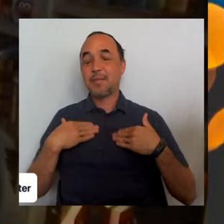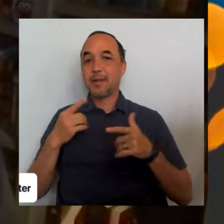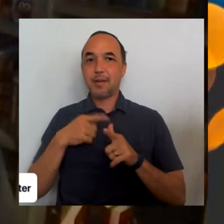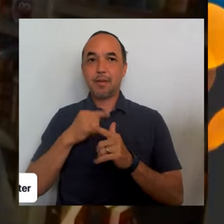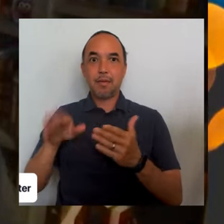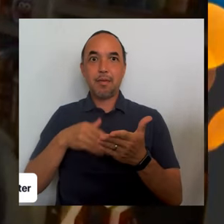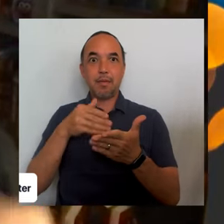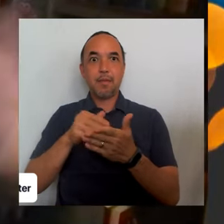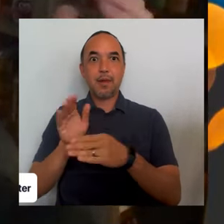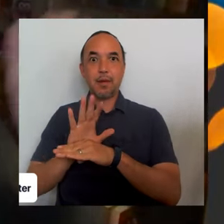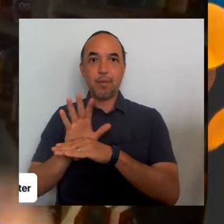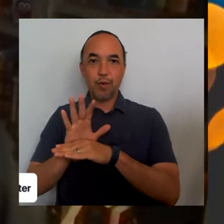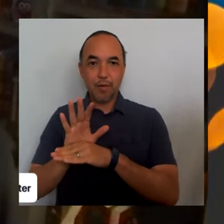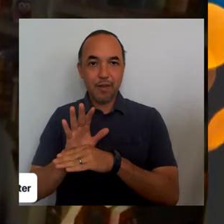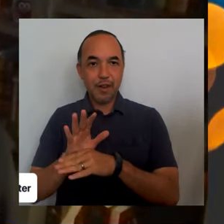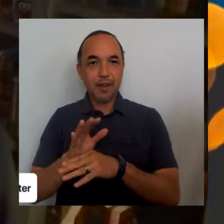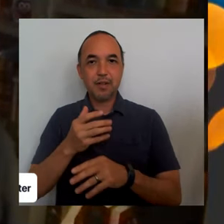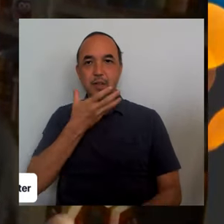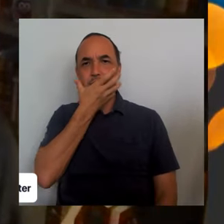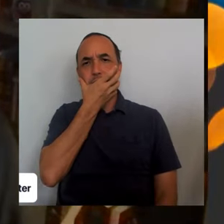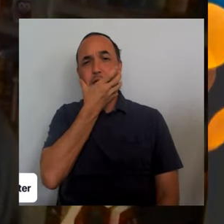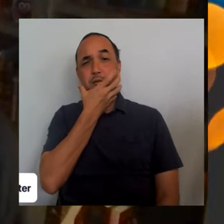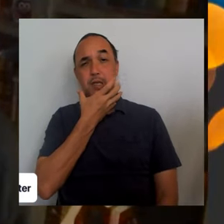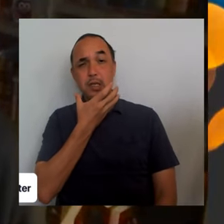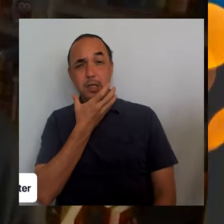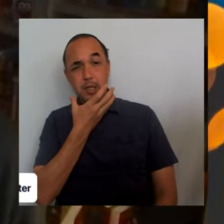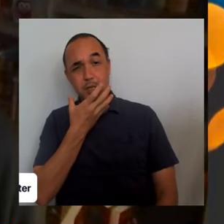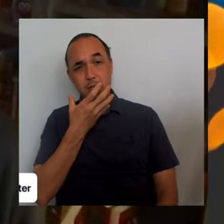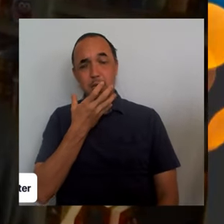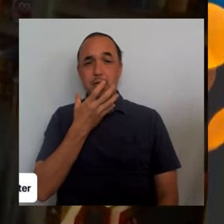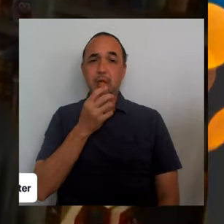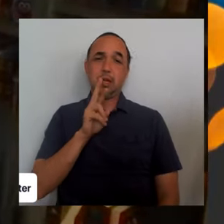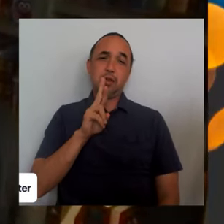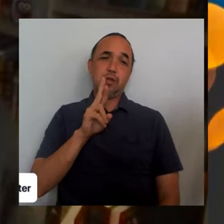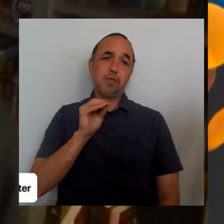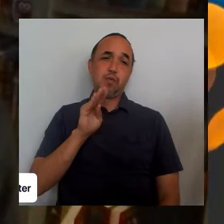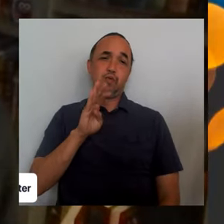movie, he hasn't shaved, he's in a robe the whole time.